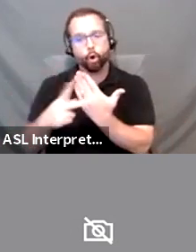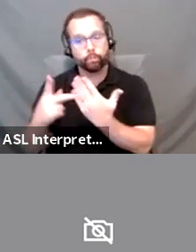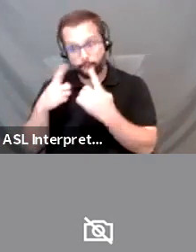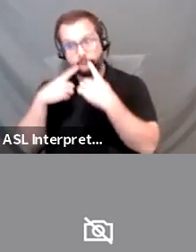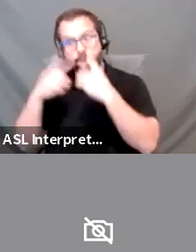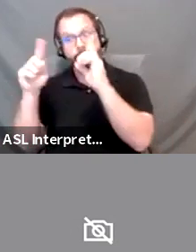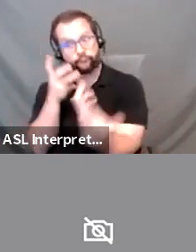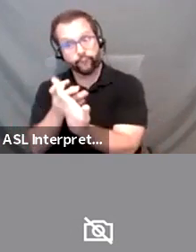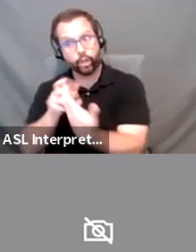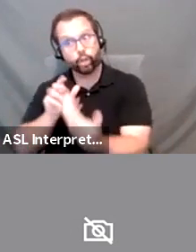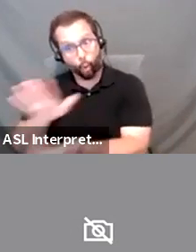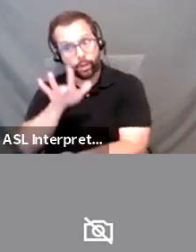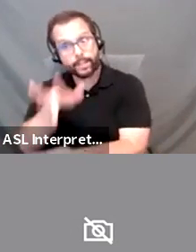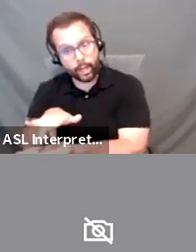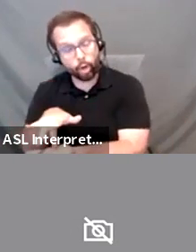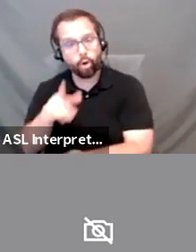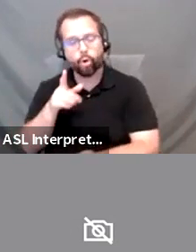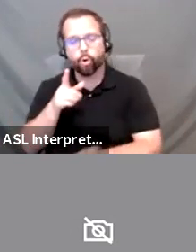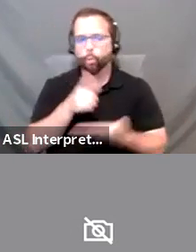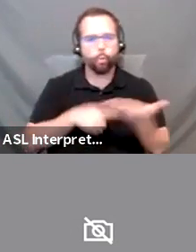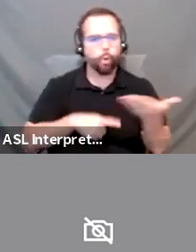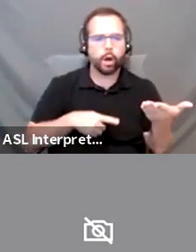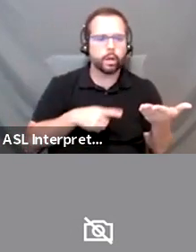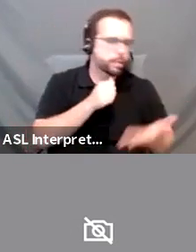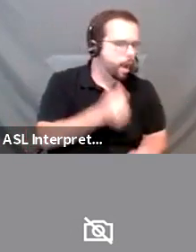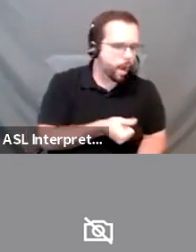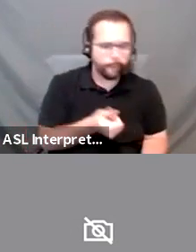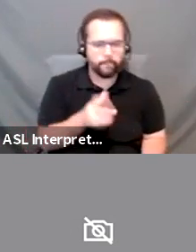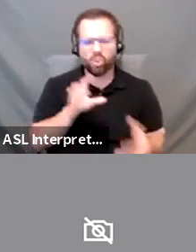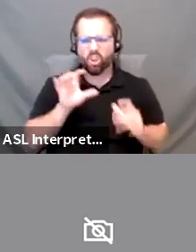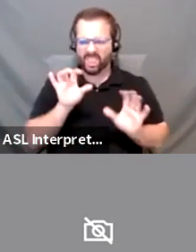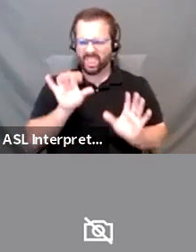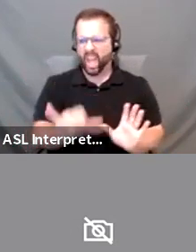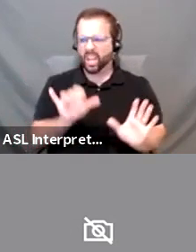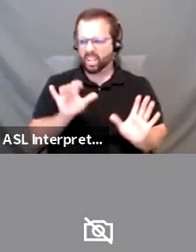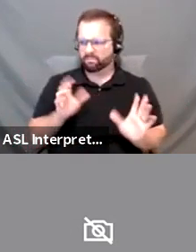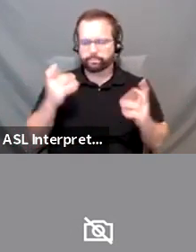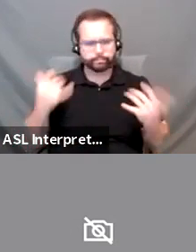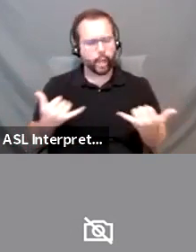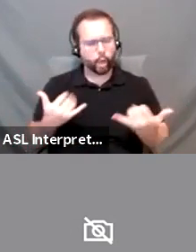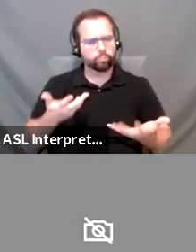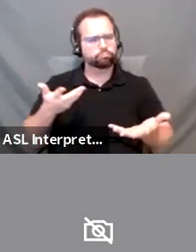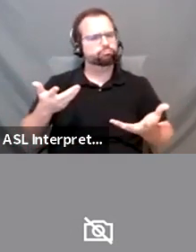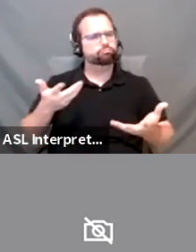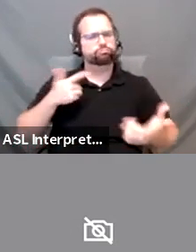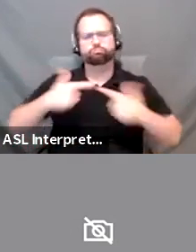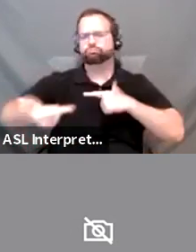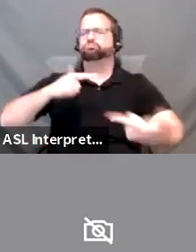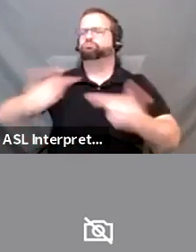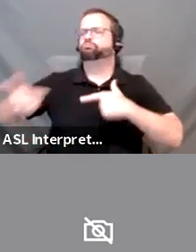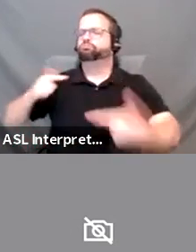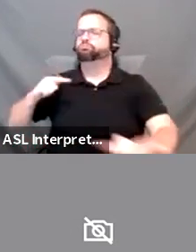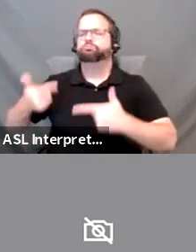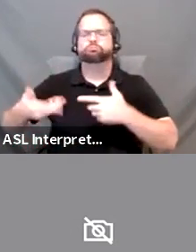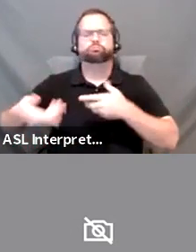before? So this is going to be a conversation of just sharing now, and learning from each